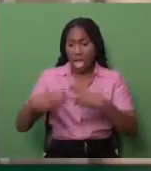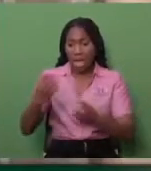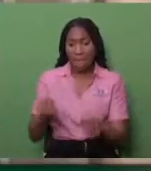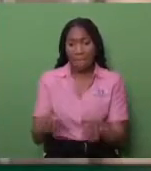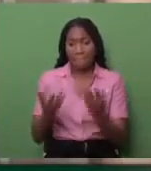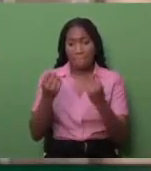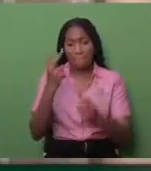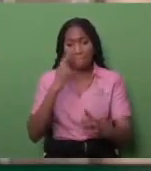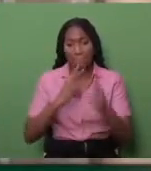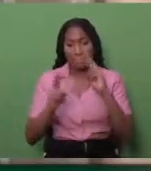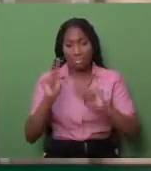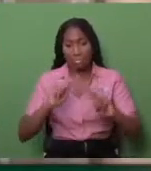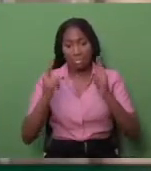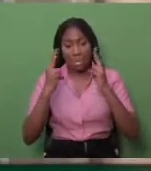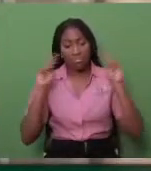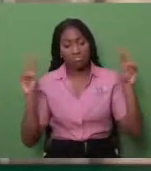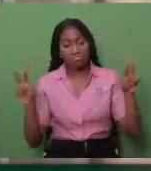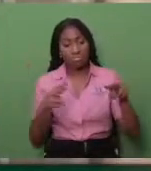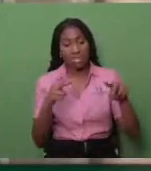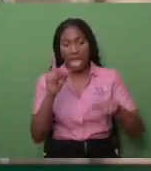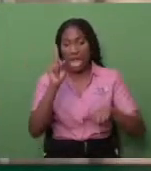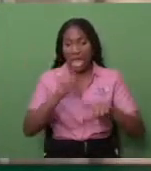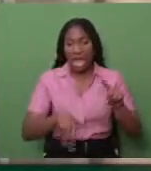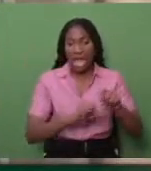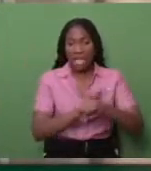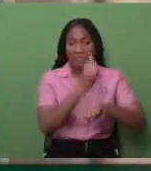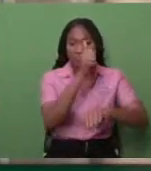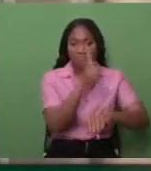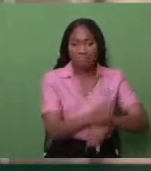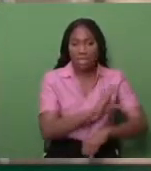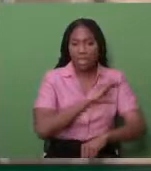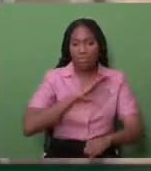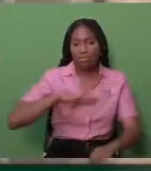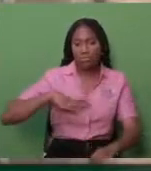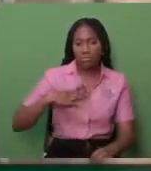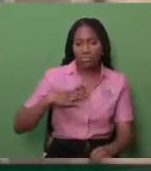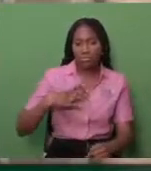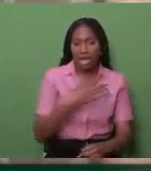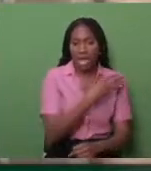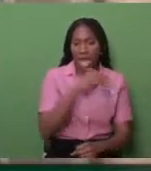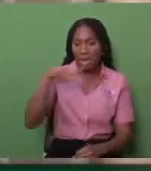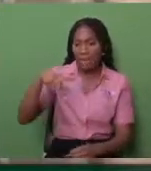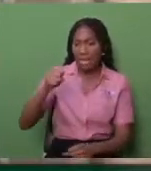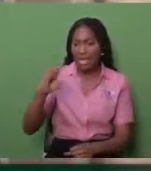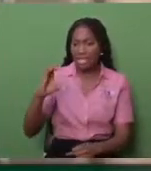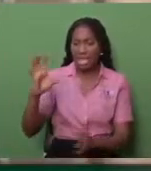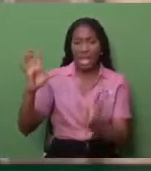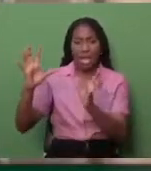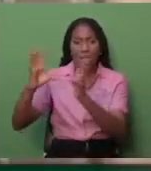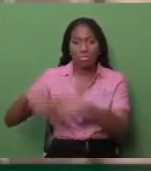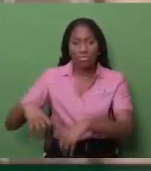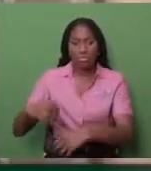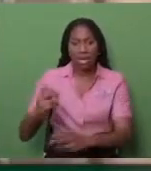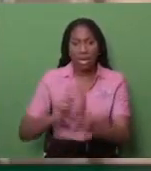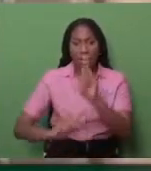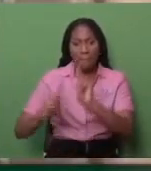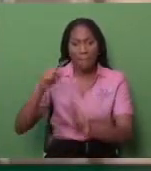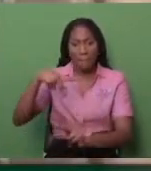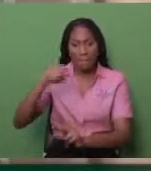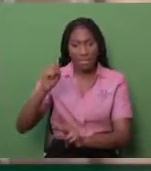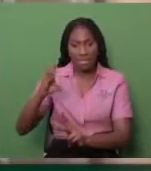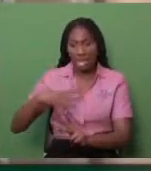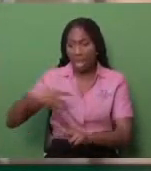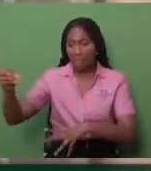surrounding the appointment of a cop and the complete implosion of the Police Service Commission due to the reckless, incompetent,